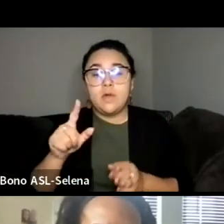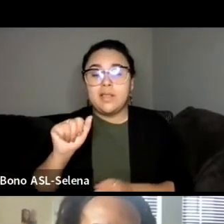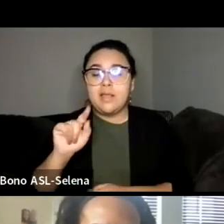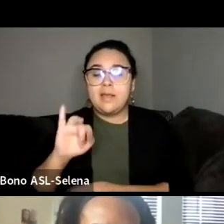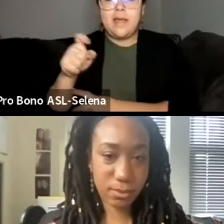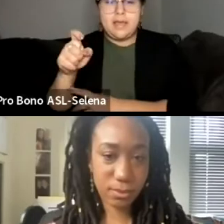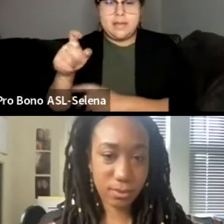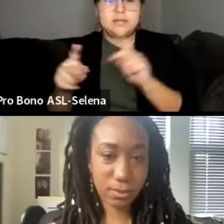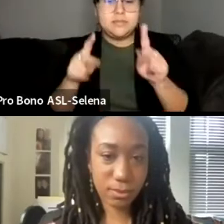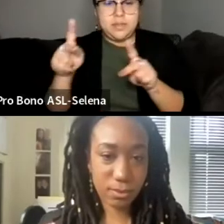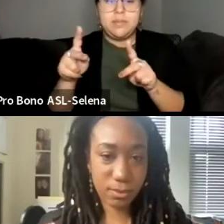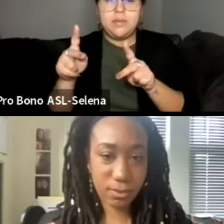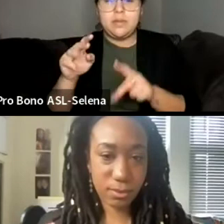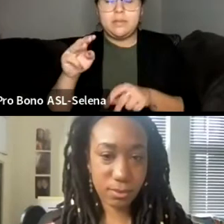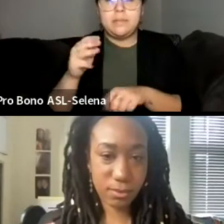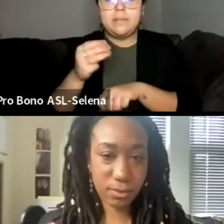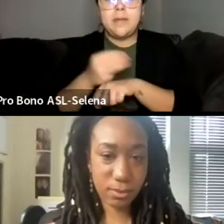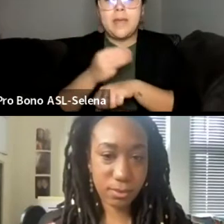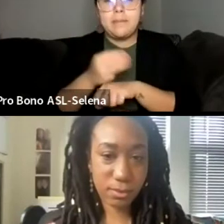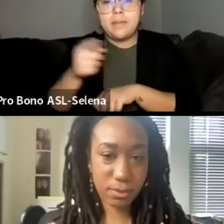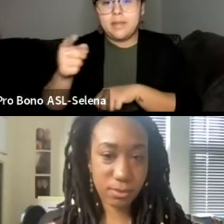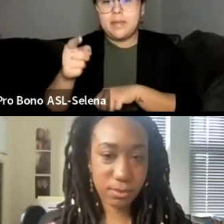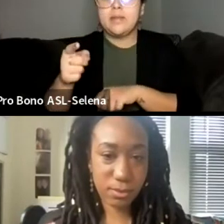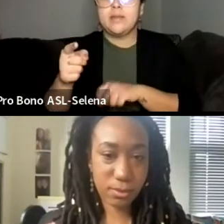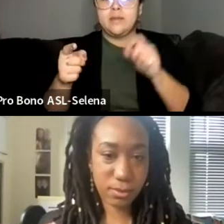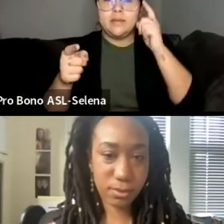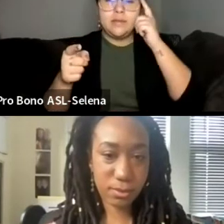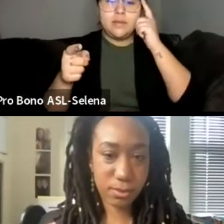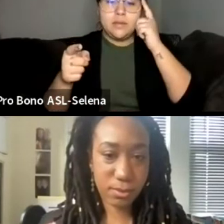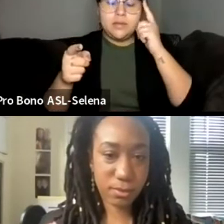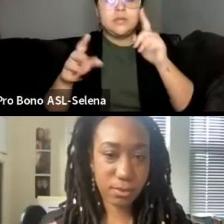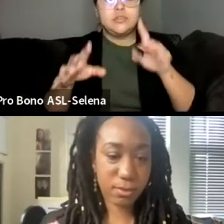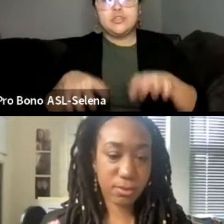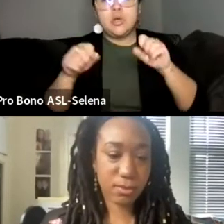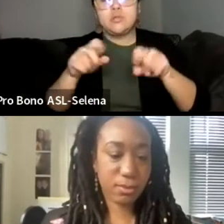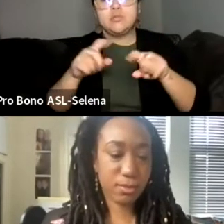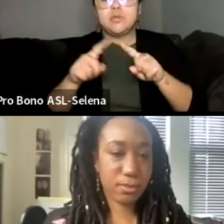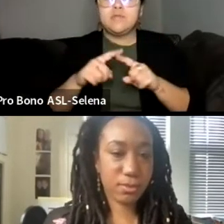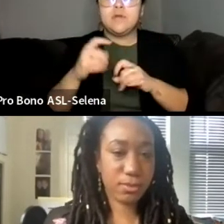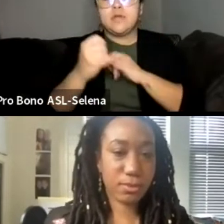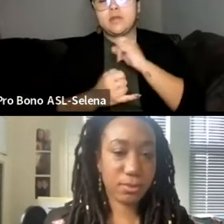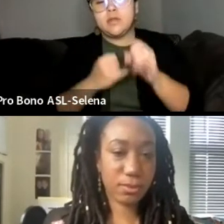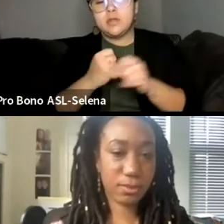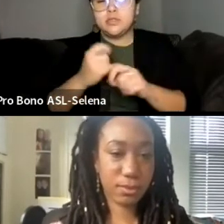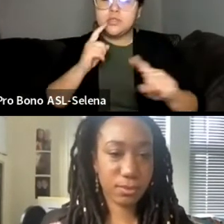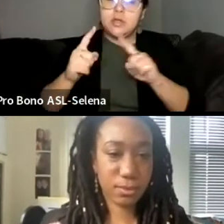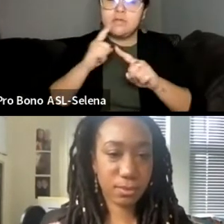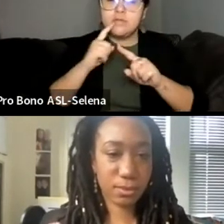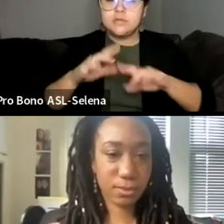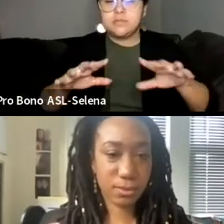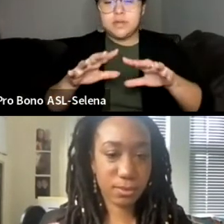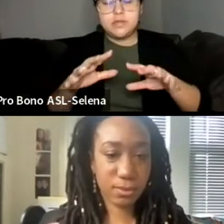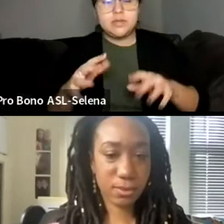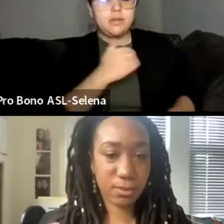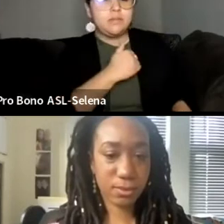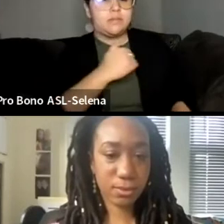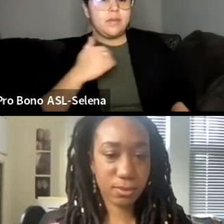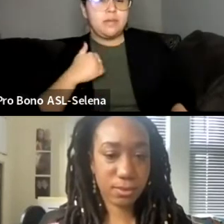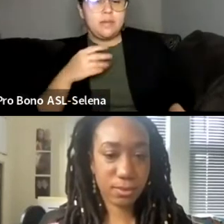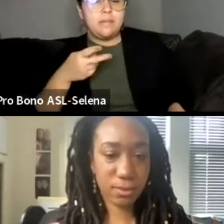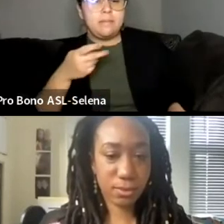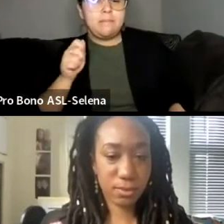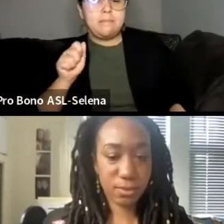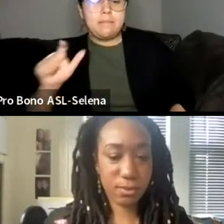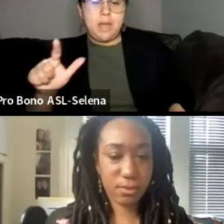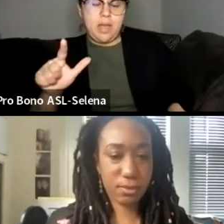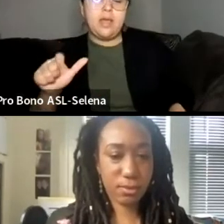create caregiver family invited on-site international conversation spaces, and became a member of PAAL's advisory board due to her insight on the